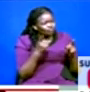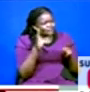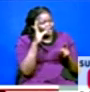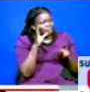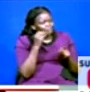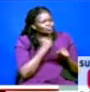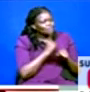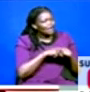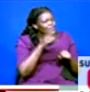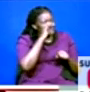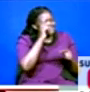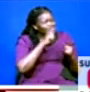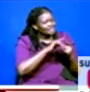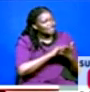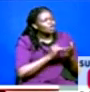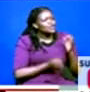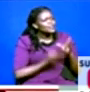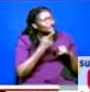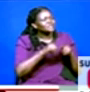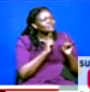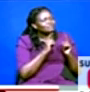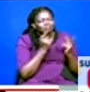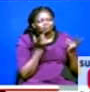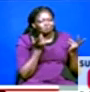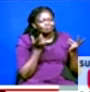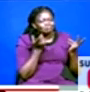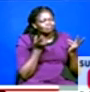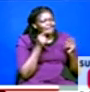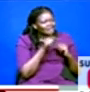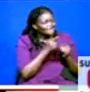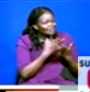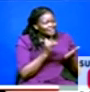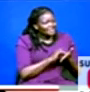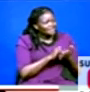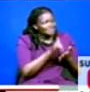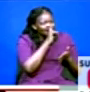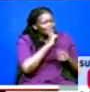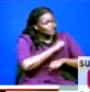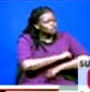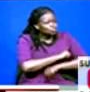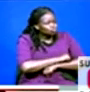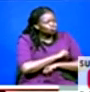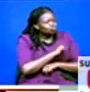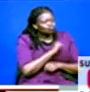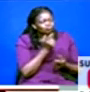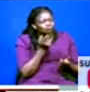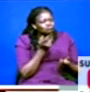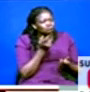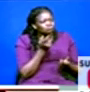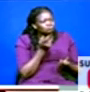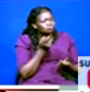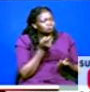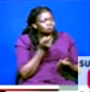targets you had set for yourself? You know, is this something that the private schools are